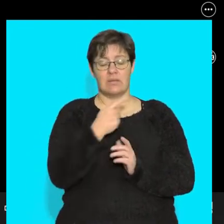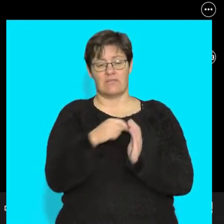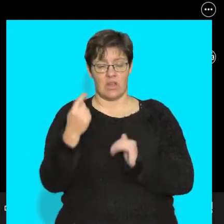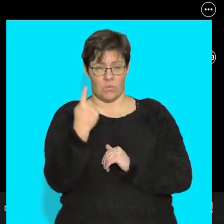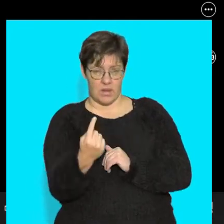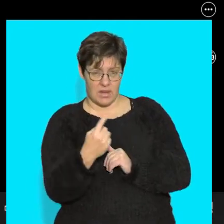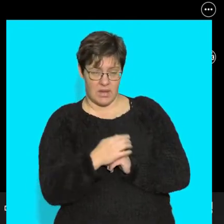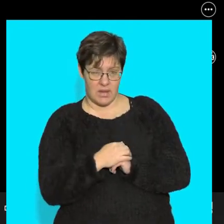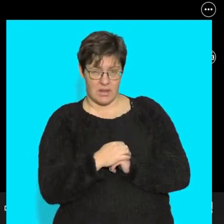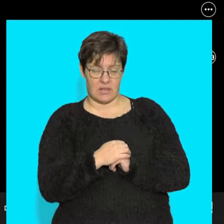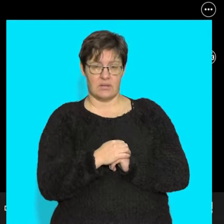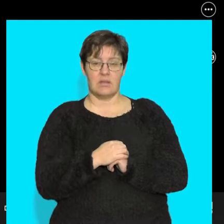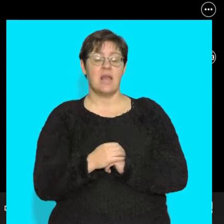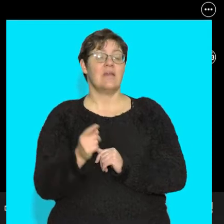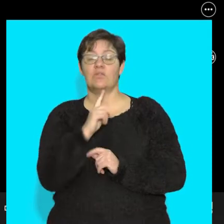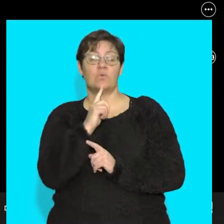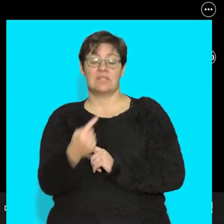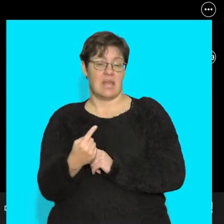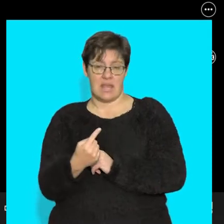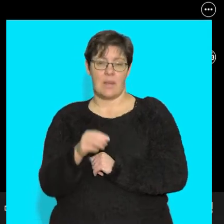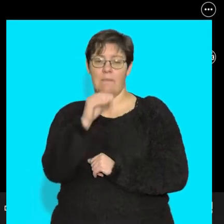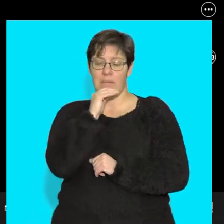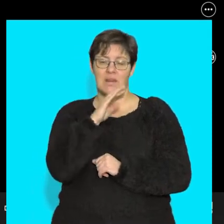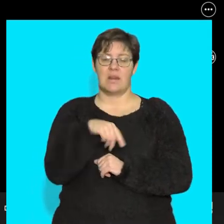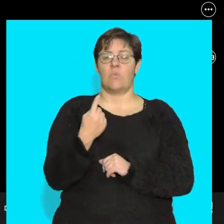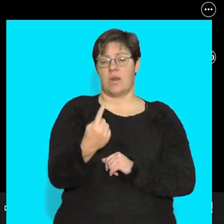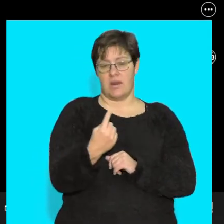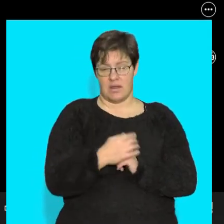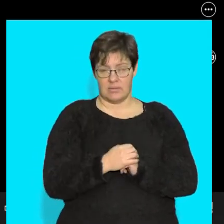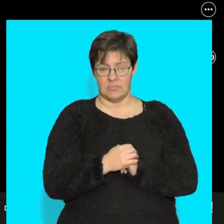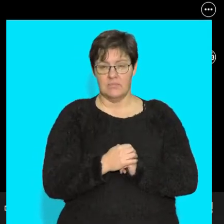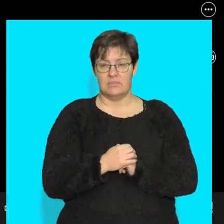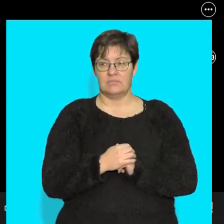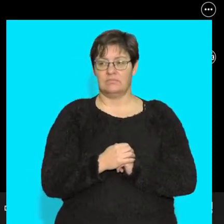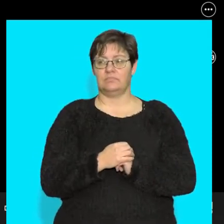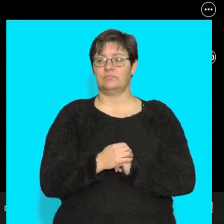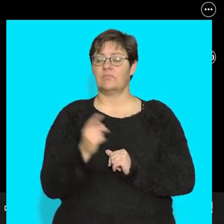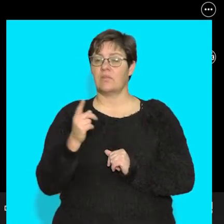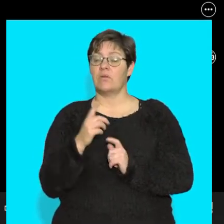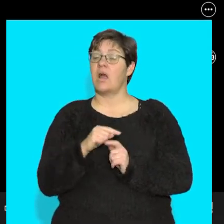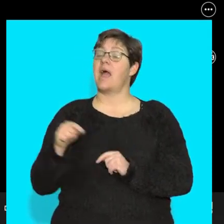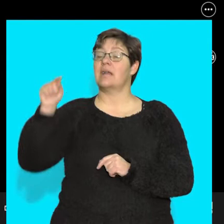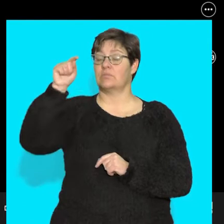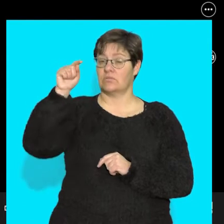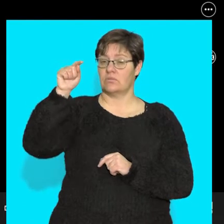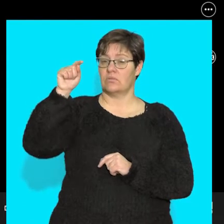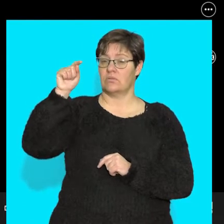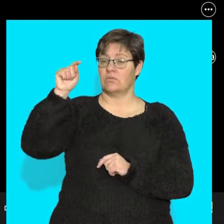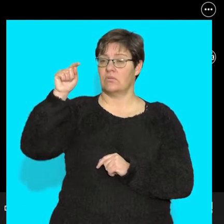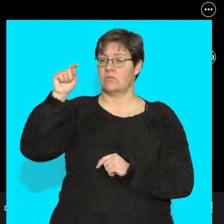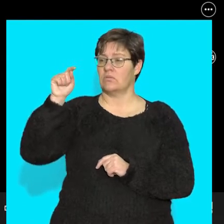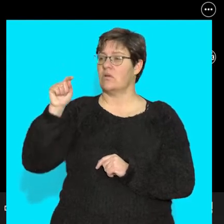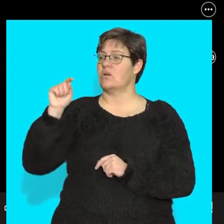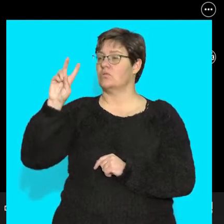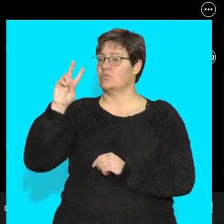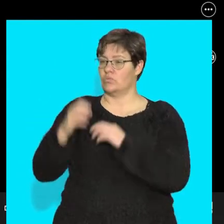because if they don't say it, it means it's compounded annually, right? And this is to the exponent of, that is 2 years. So